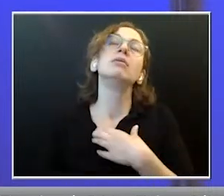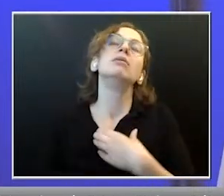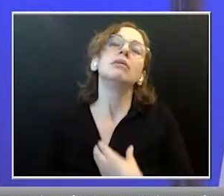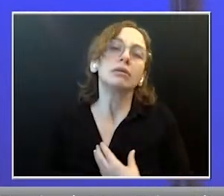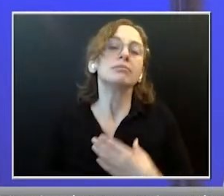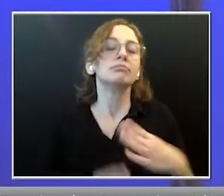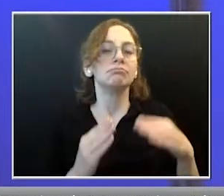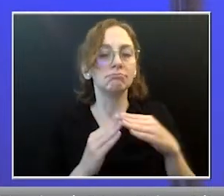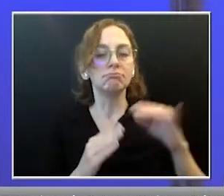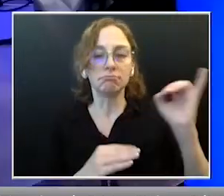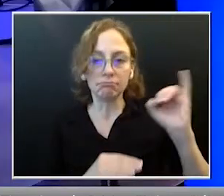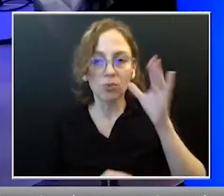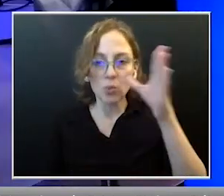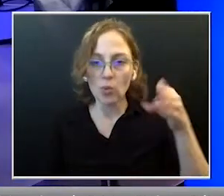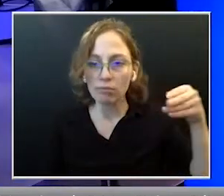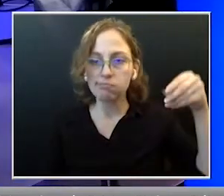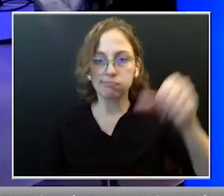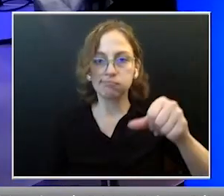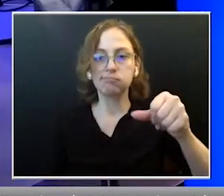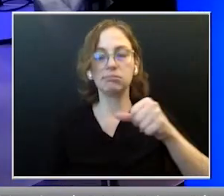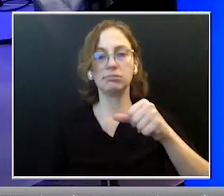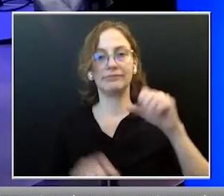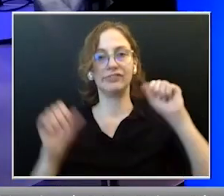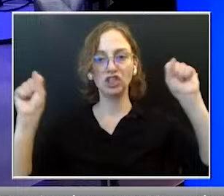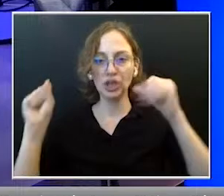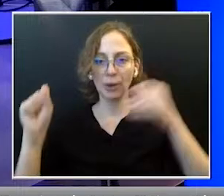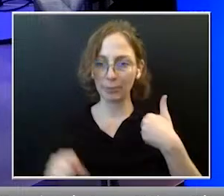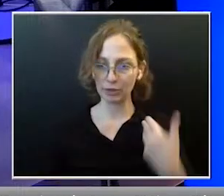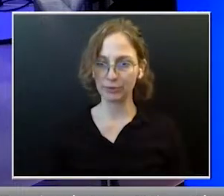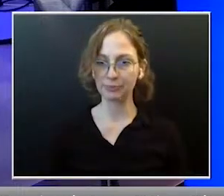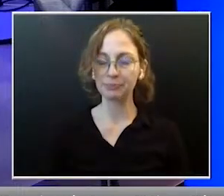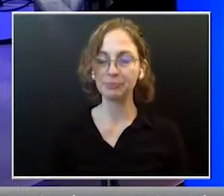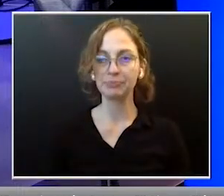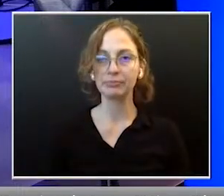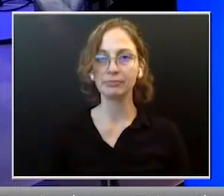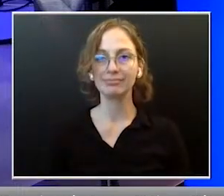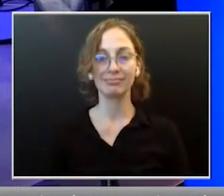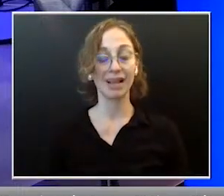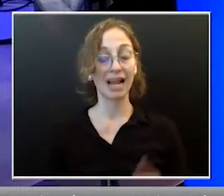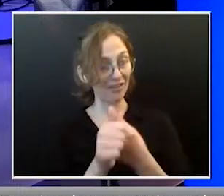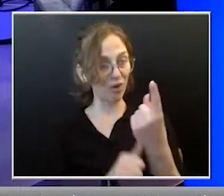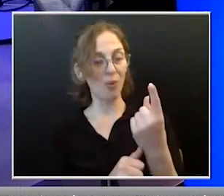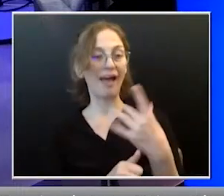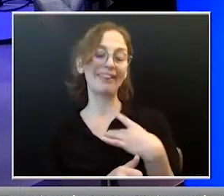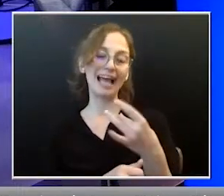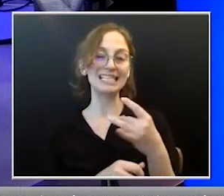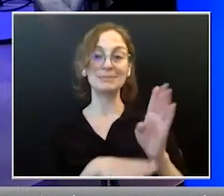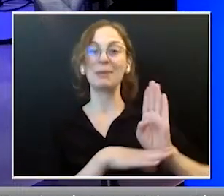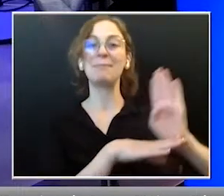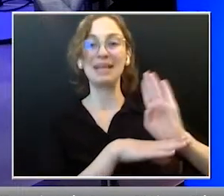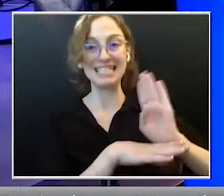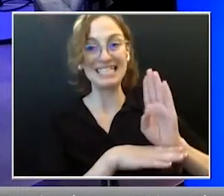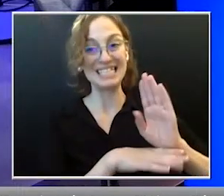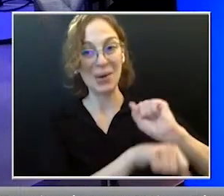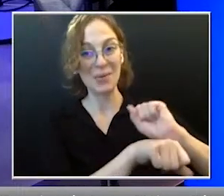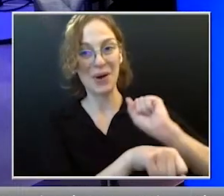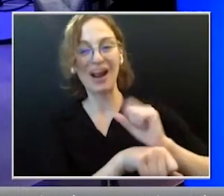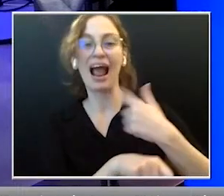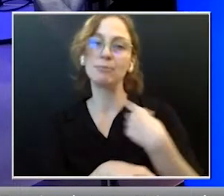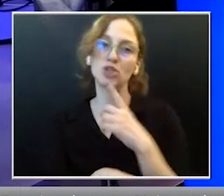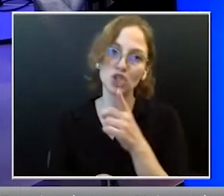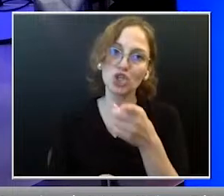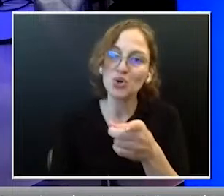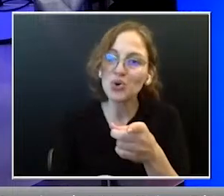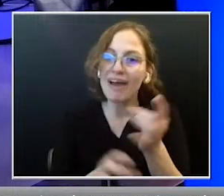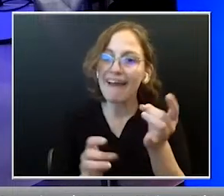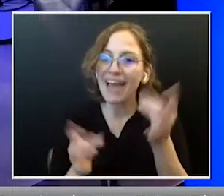so important. It would keep you. Everyone likes to be busy at work. I imagine you hate being busy at work, right? That's kind of